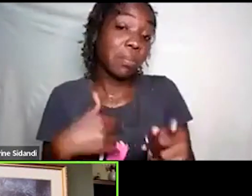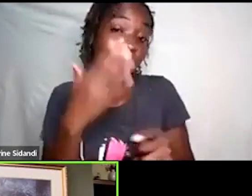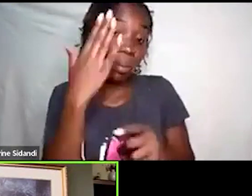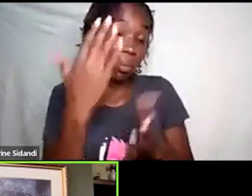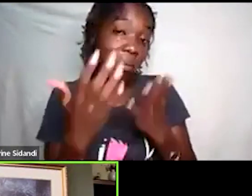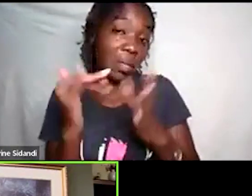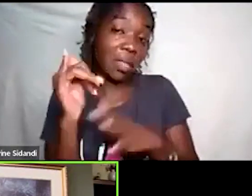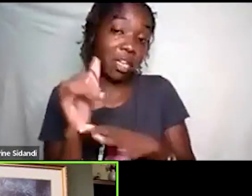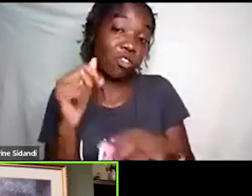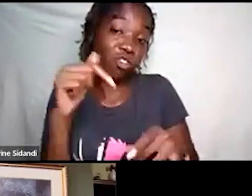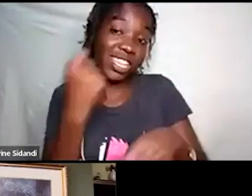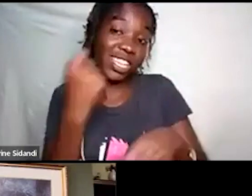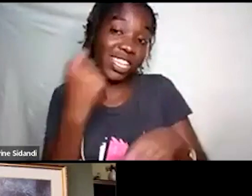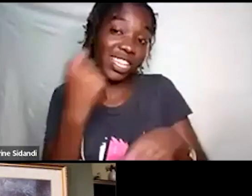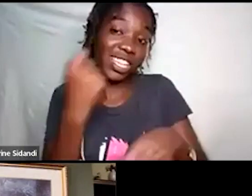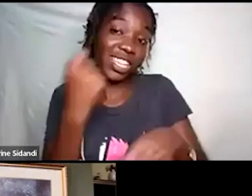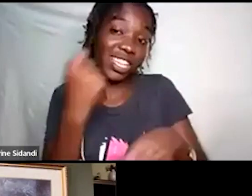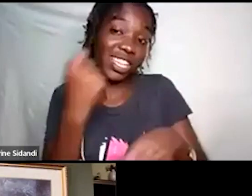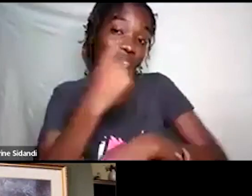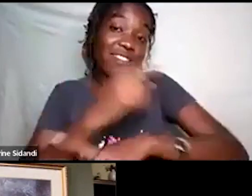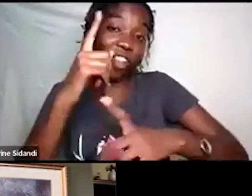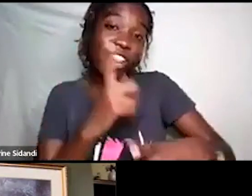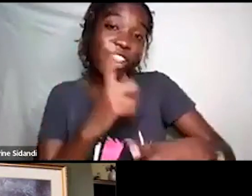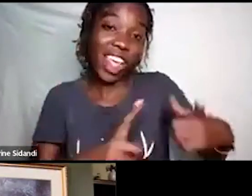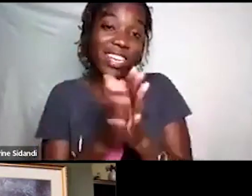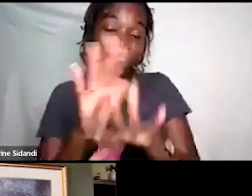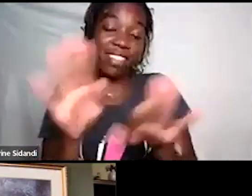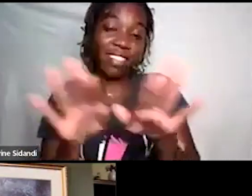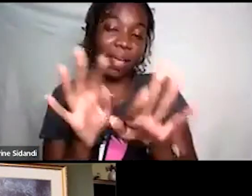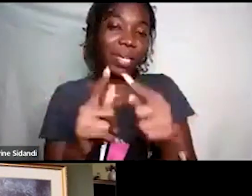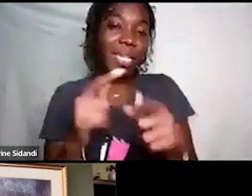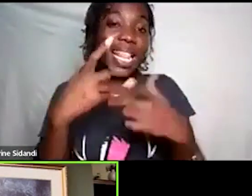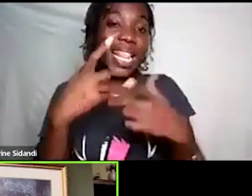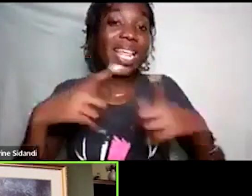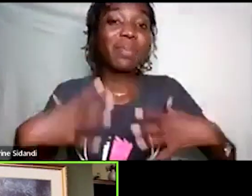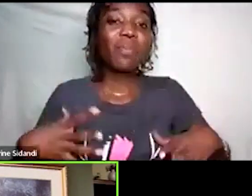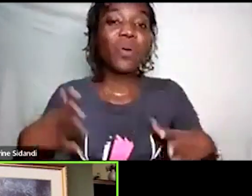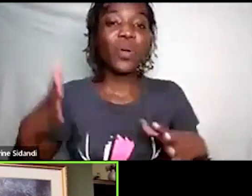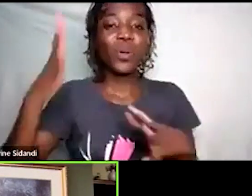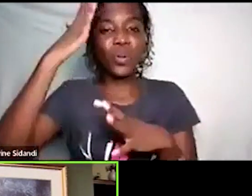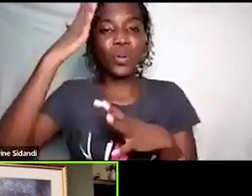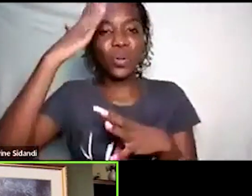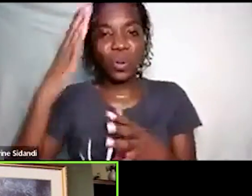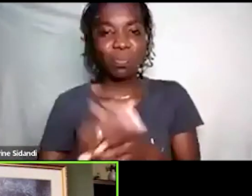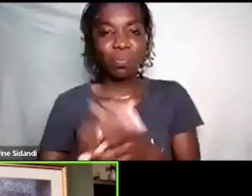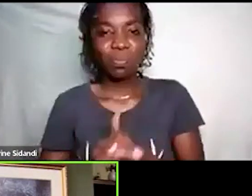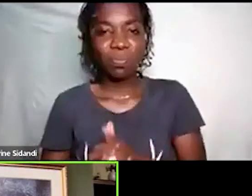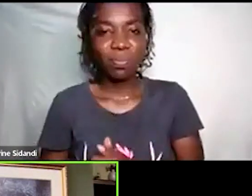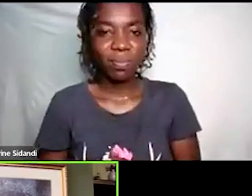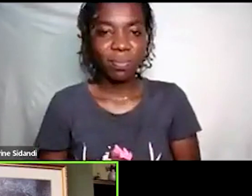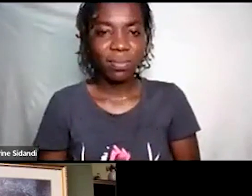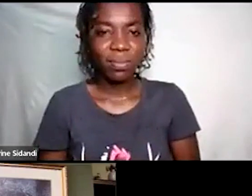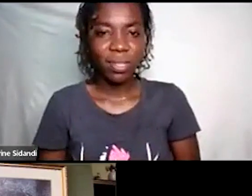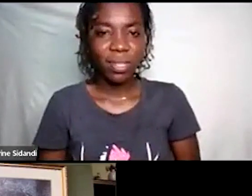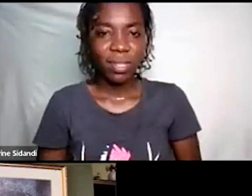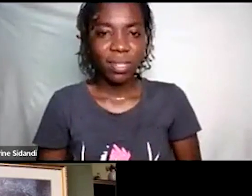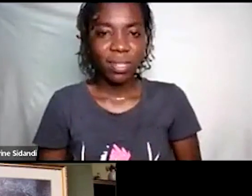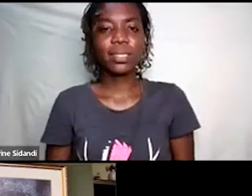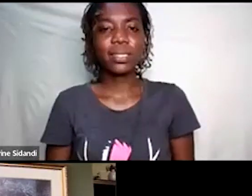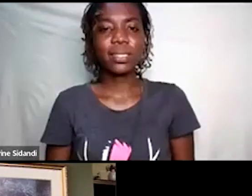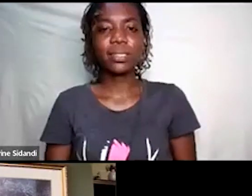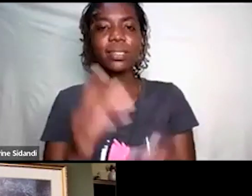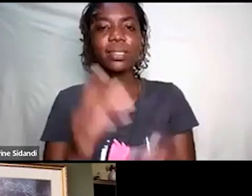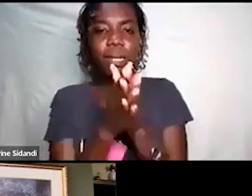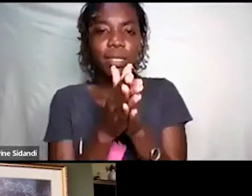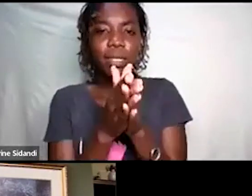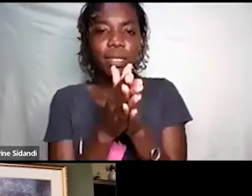people know that you do have the right to say no. Right. And not risk your job, because